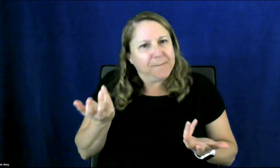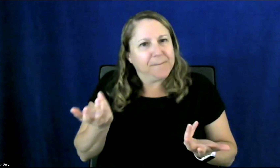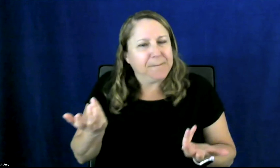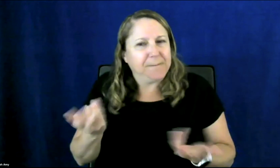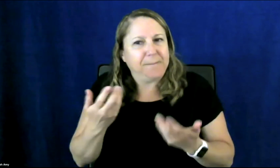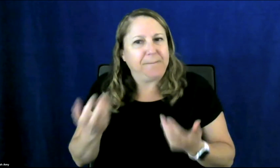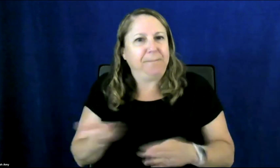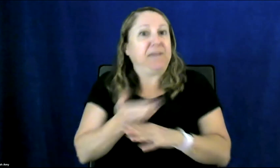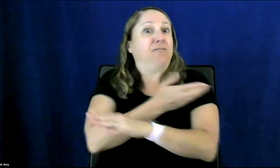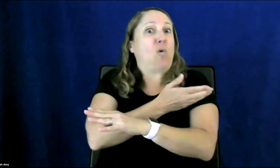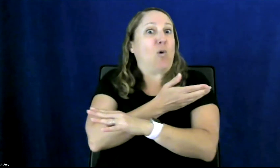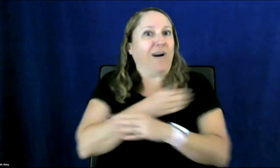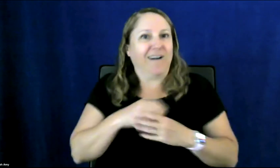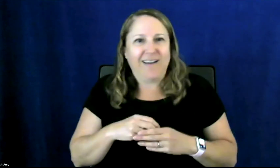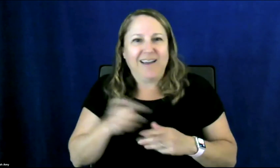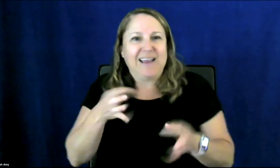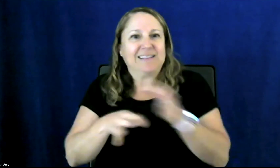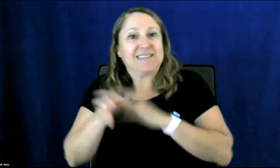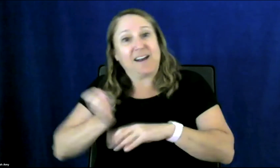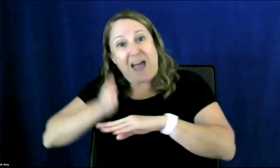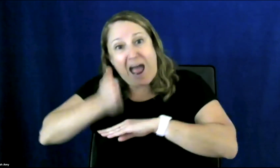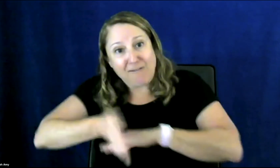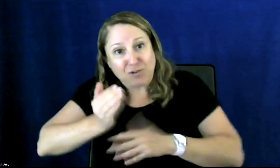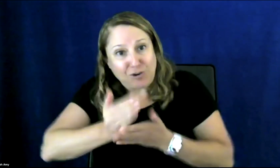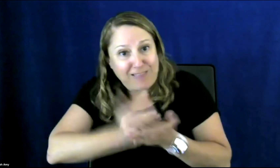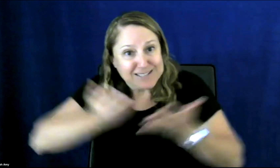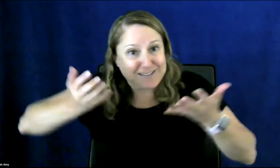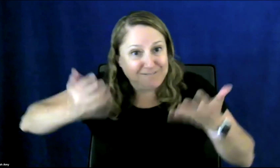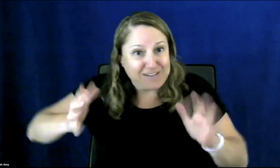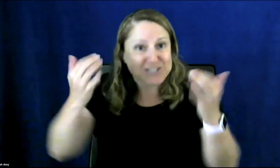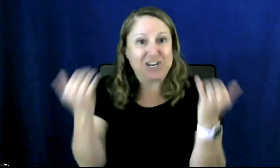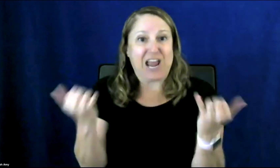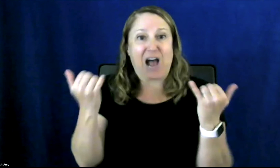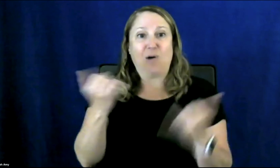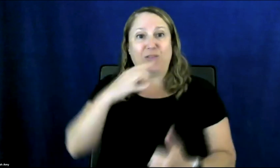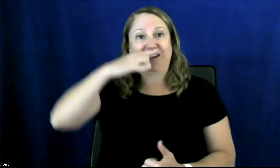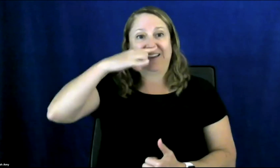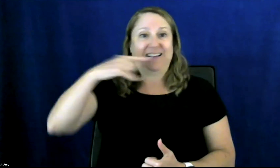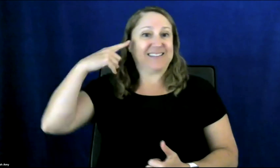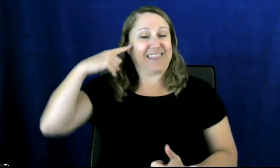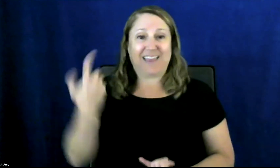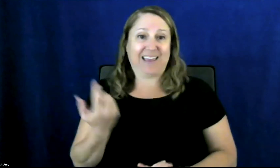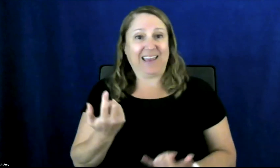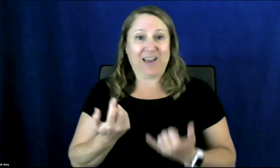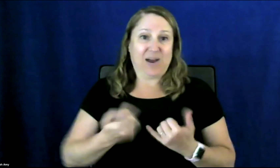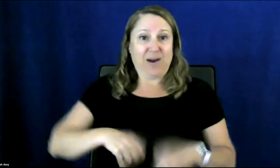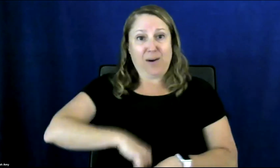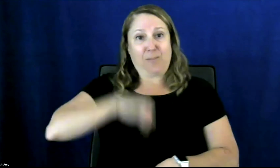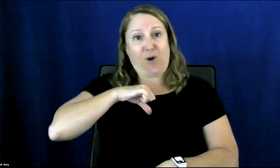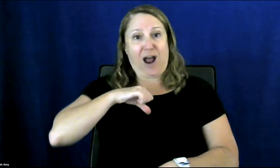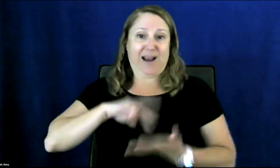as opposed to like, I've already taught this lesson and now the kids are walking away with thinking pride isn't just about your personal identity.